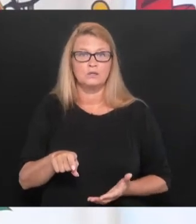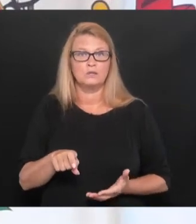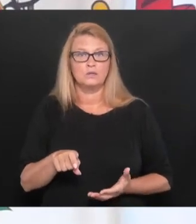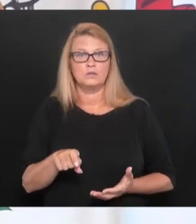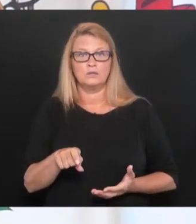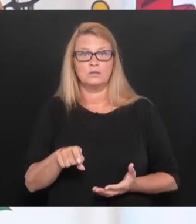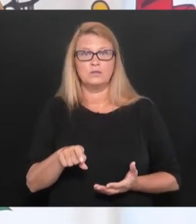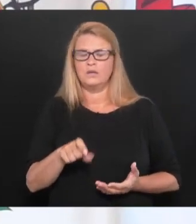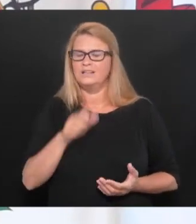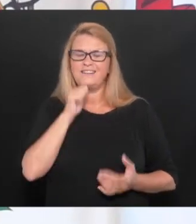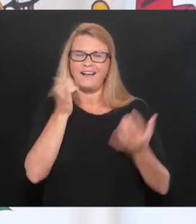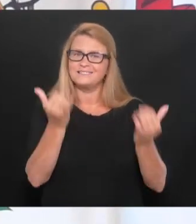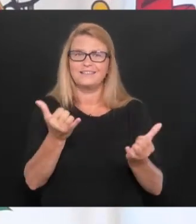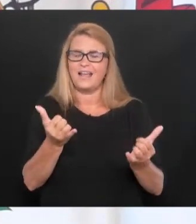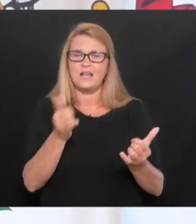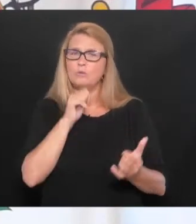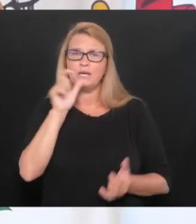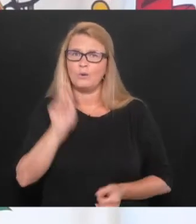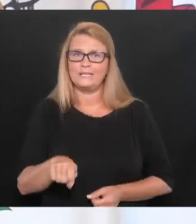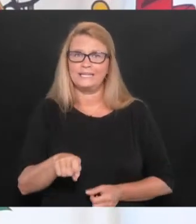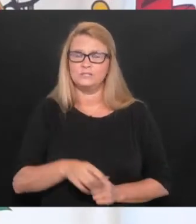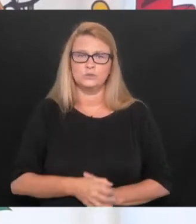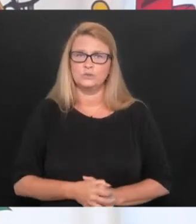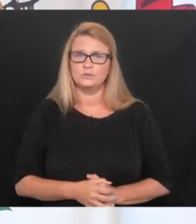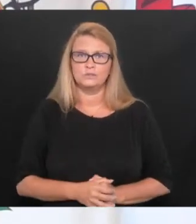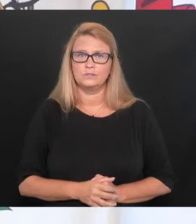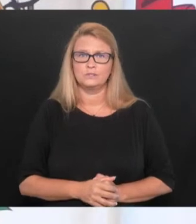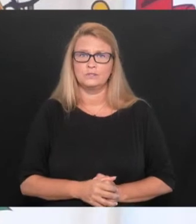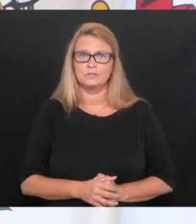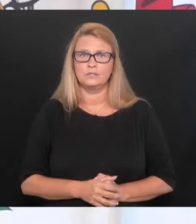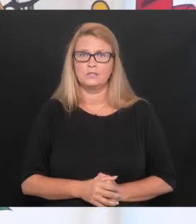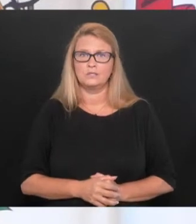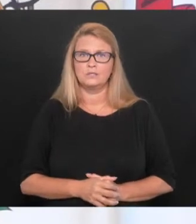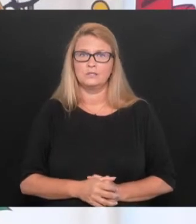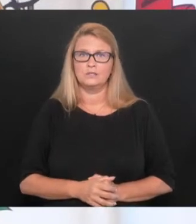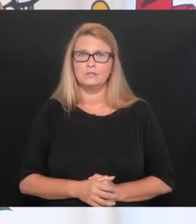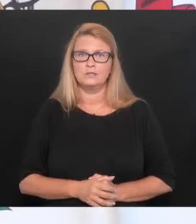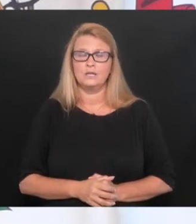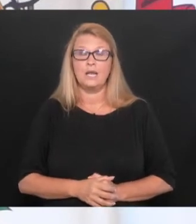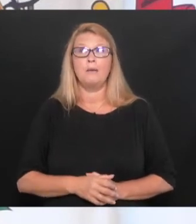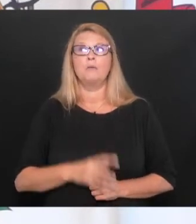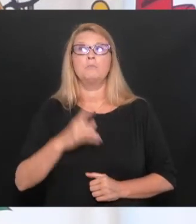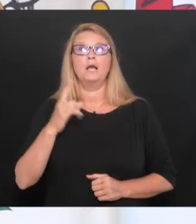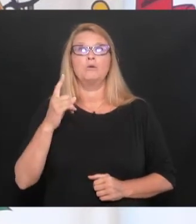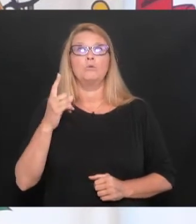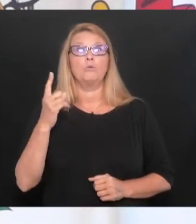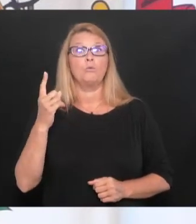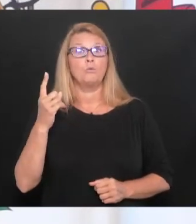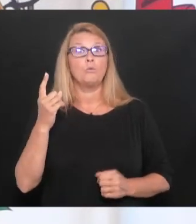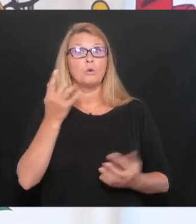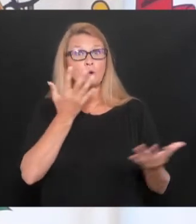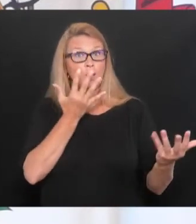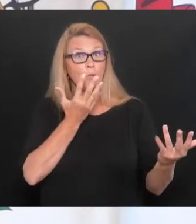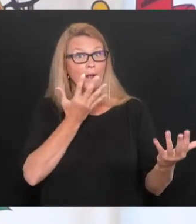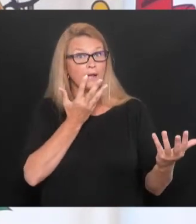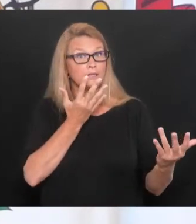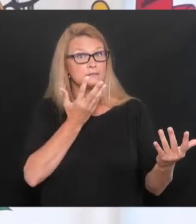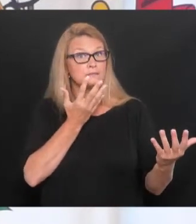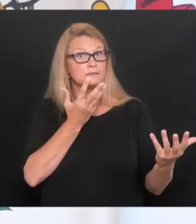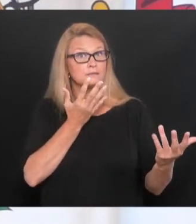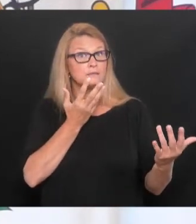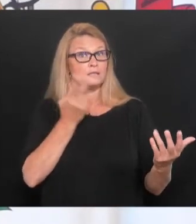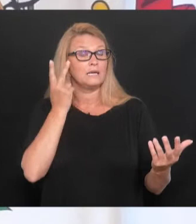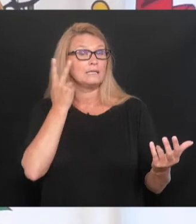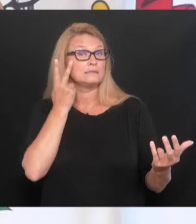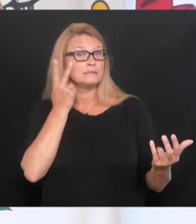to do that today. But absolutely, always, it should be on the table, should it not, Dave? We have